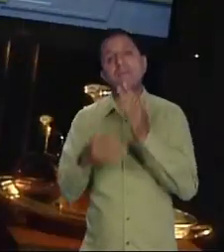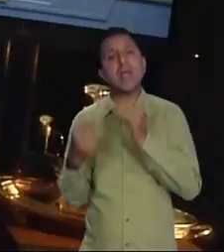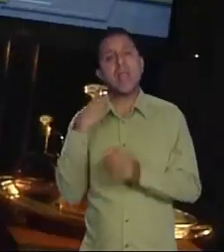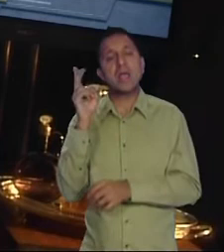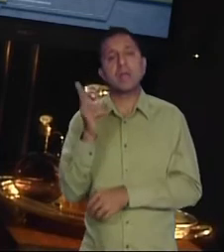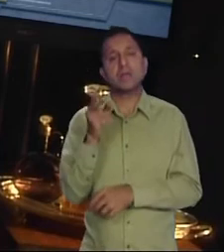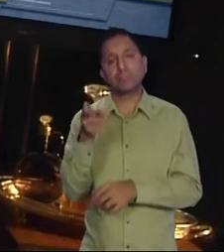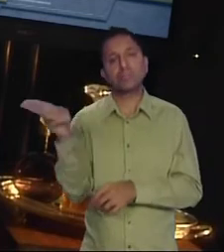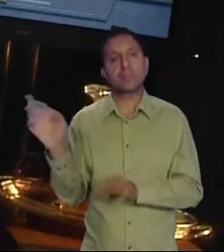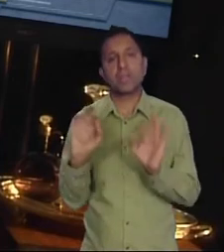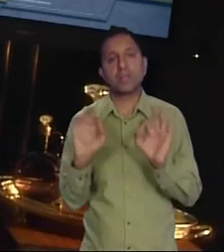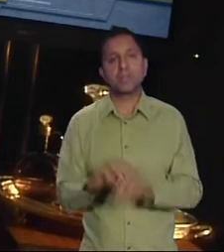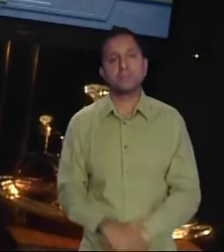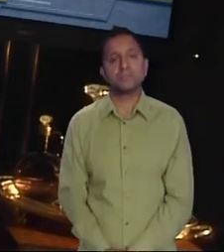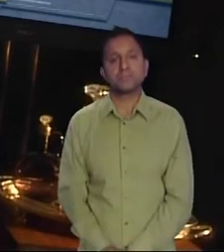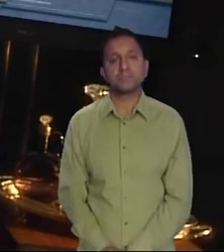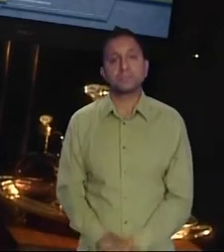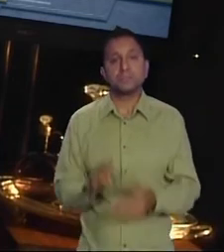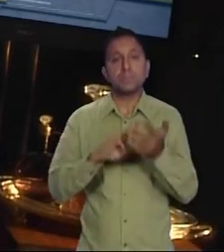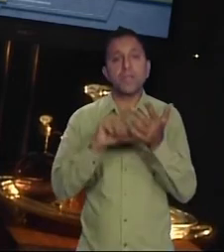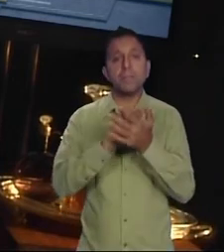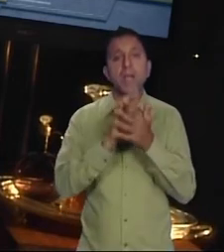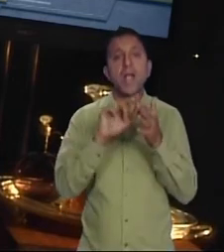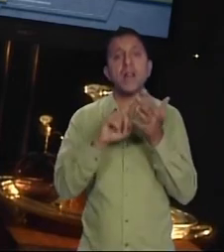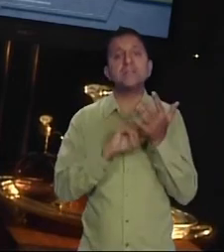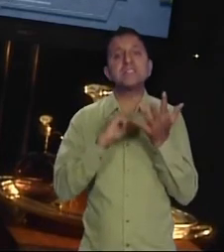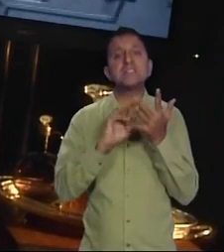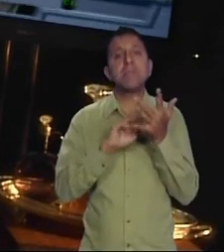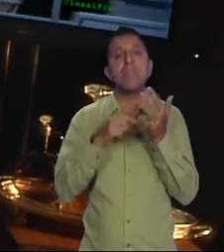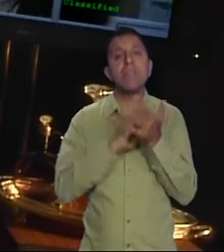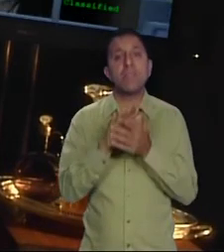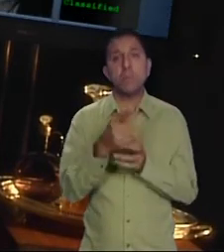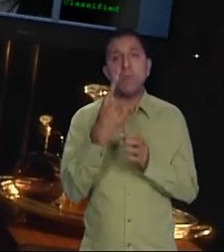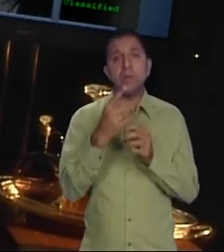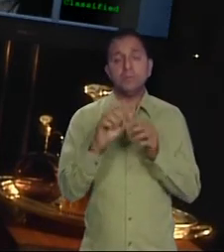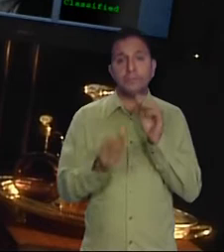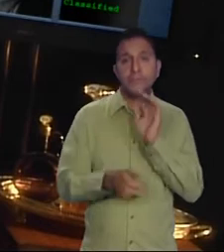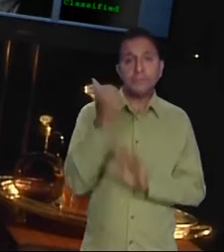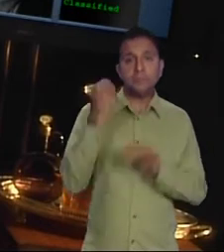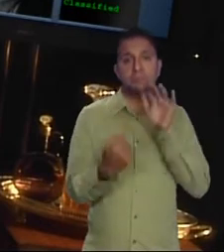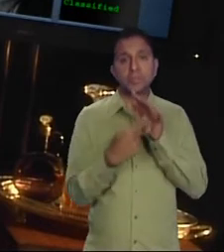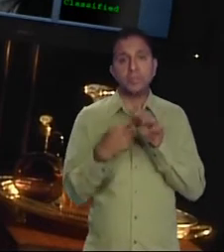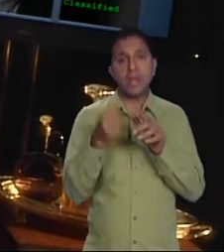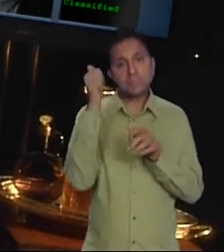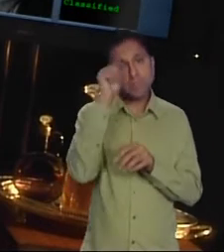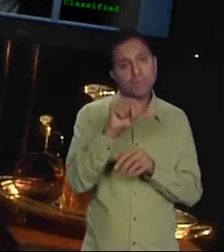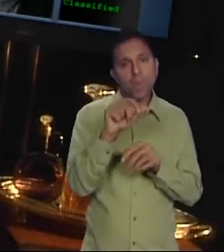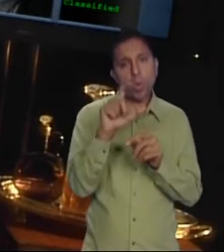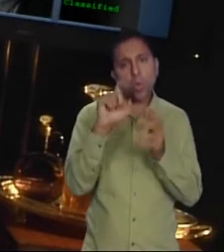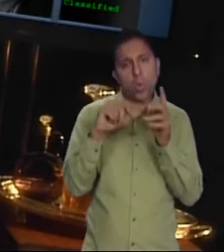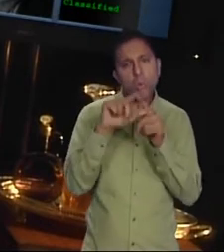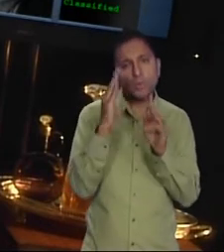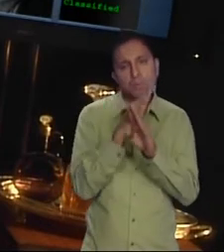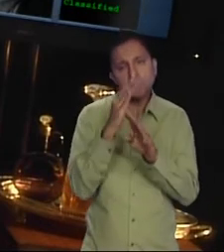Michael Smith is one of the country's leading experts in codes and ciphers. He served in the Army Intelligence Corps for over 9 years and is